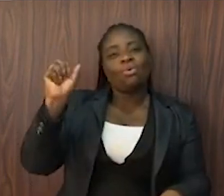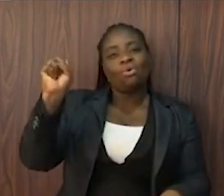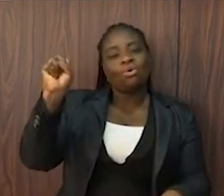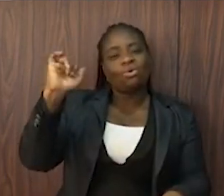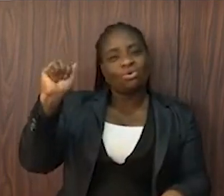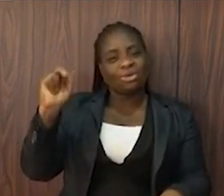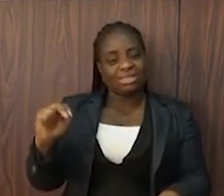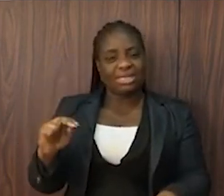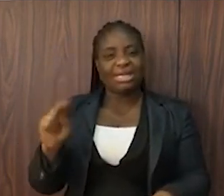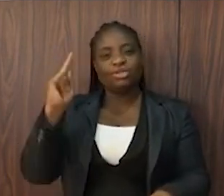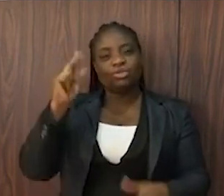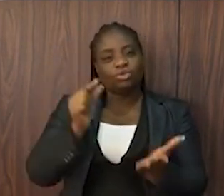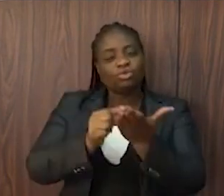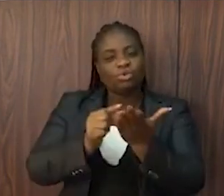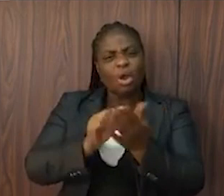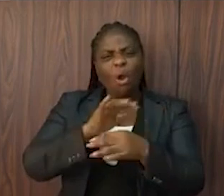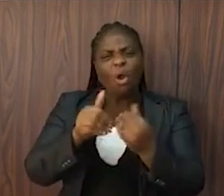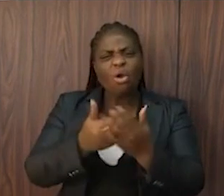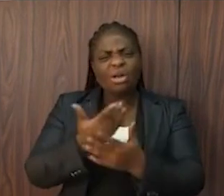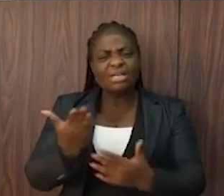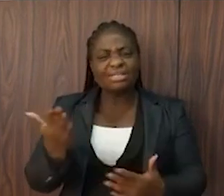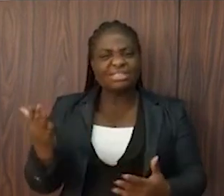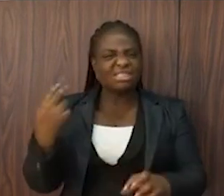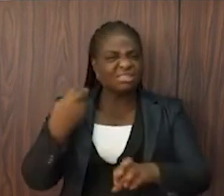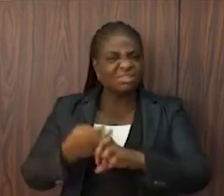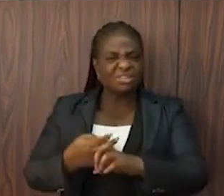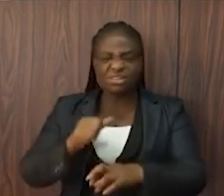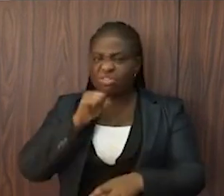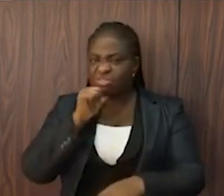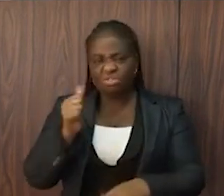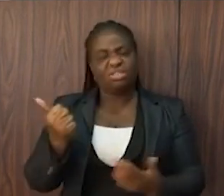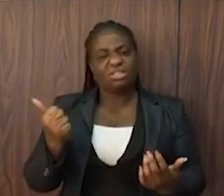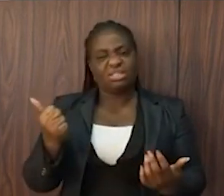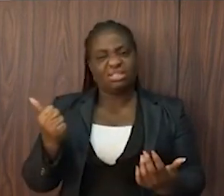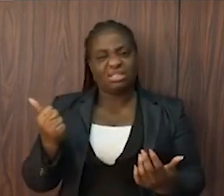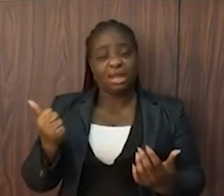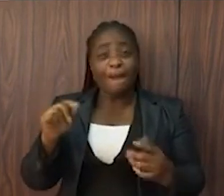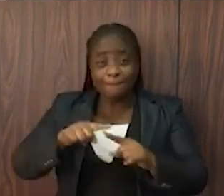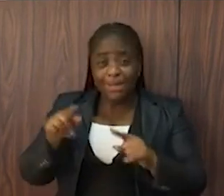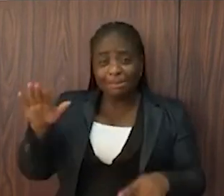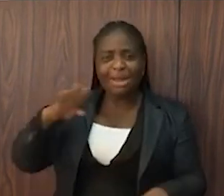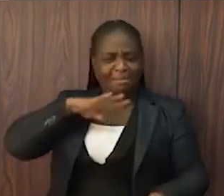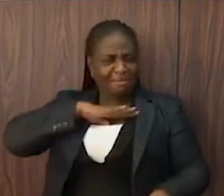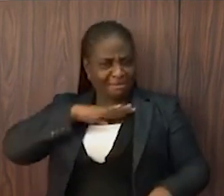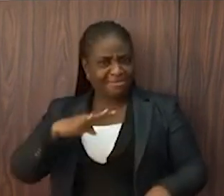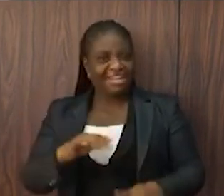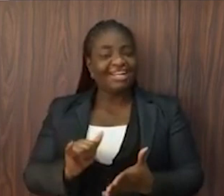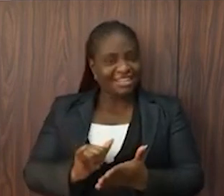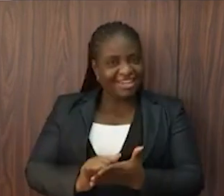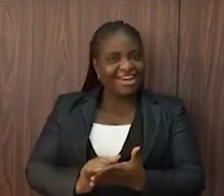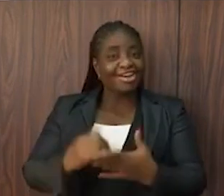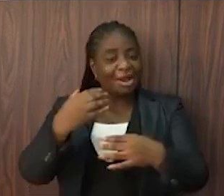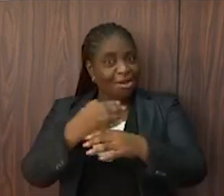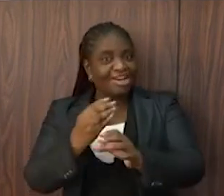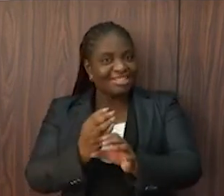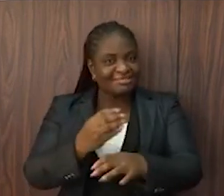Ukraine. All these difficulties notwithstanding, I'm confident that with